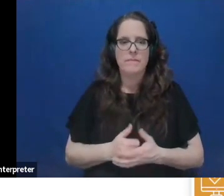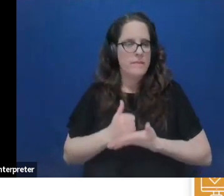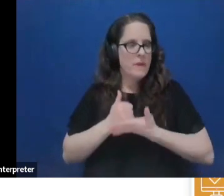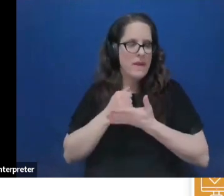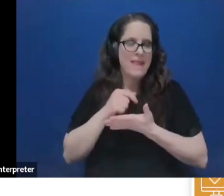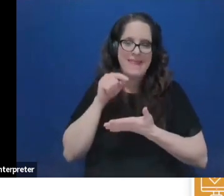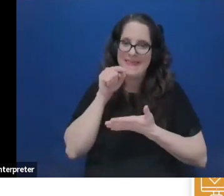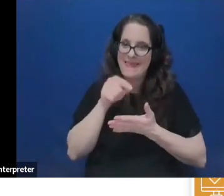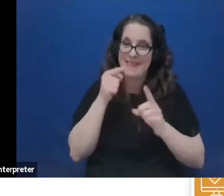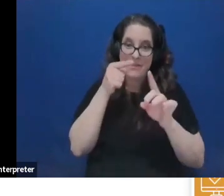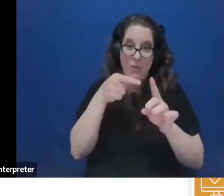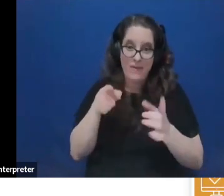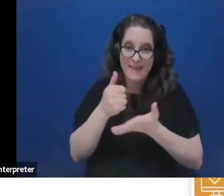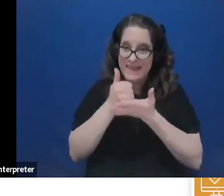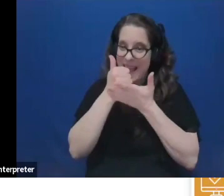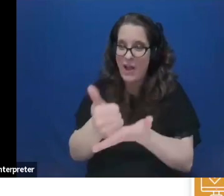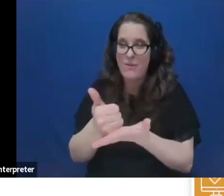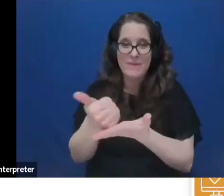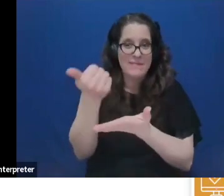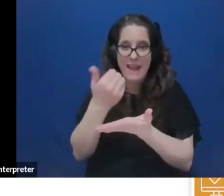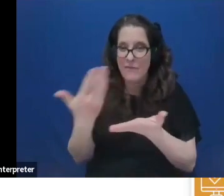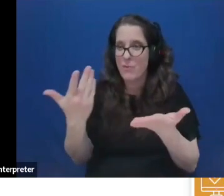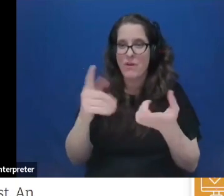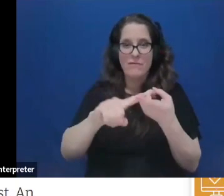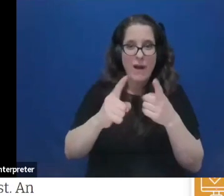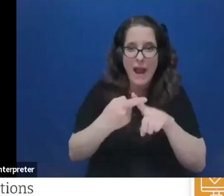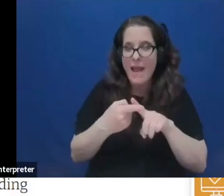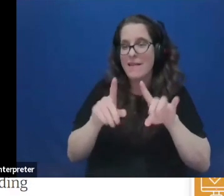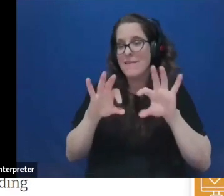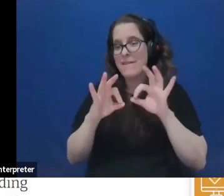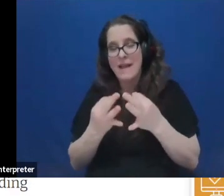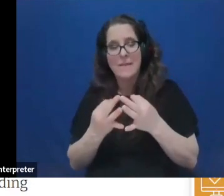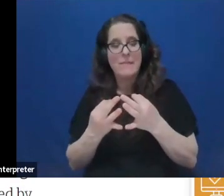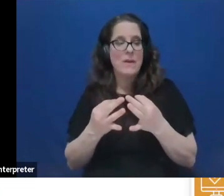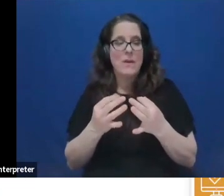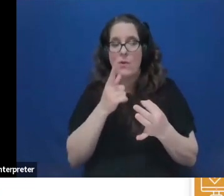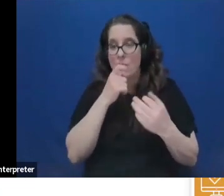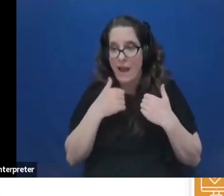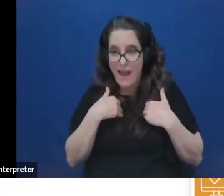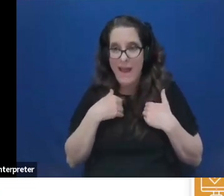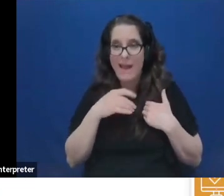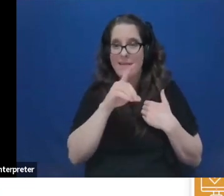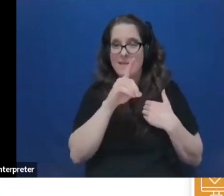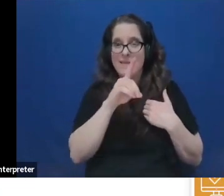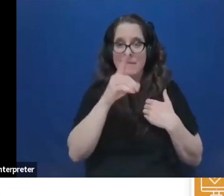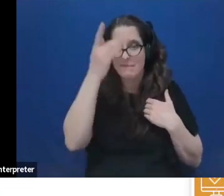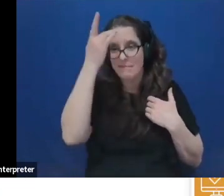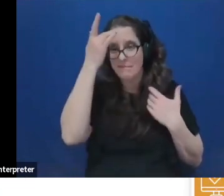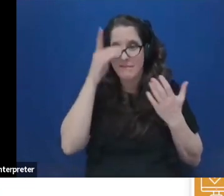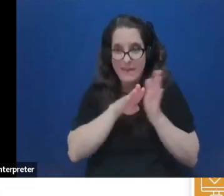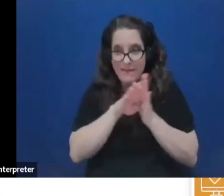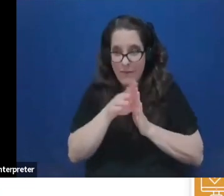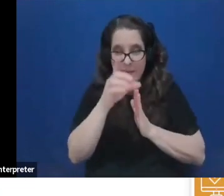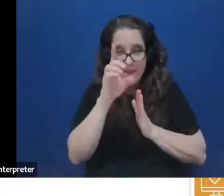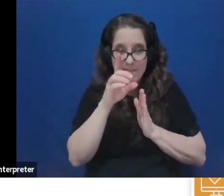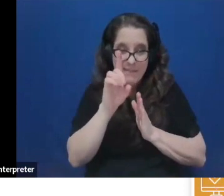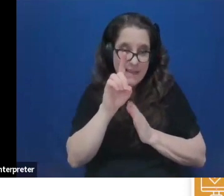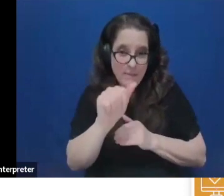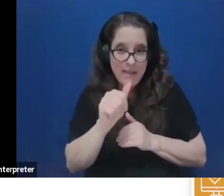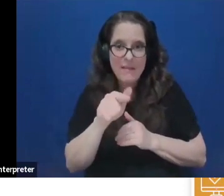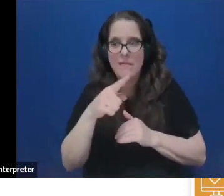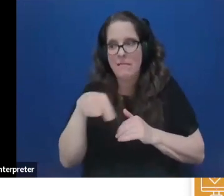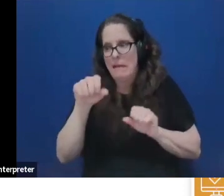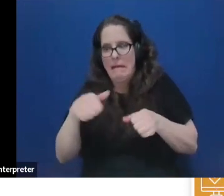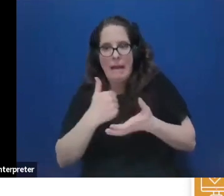understand, like I said, their friends, their family members with this developmental disabilities, and help them in whatever way necessary.